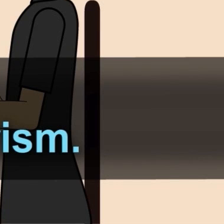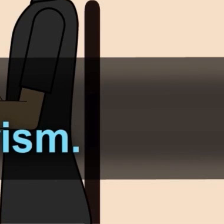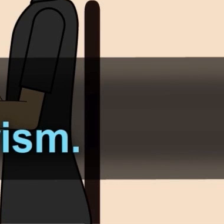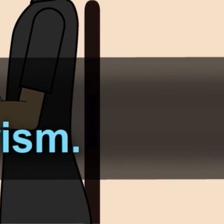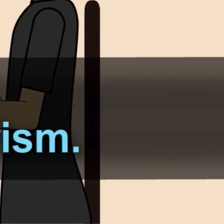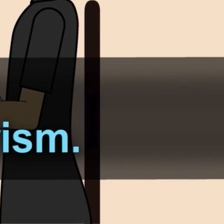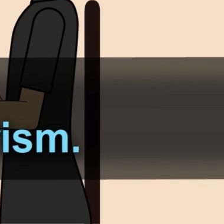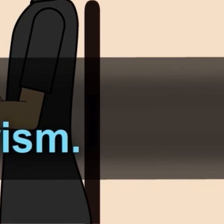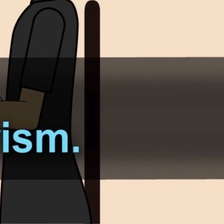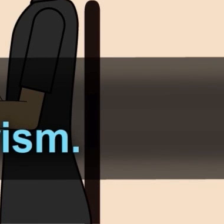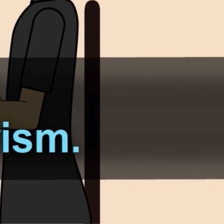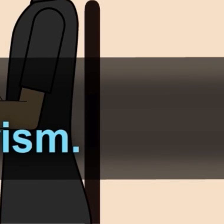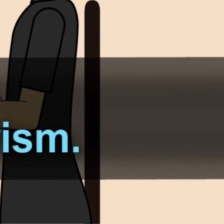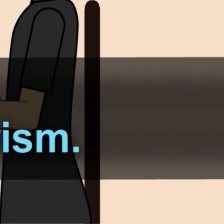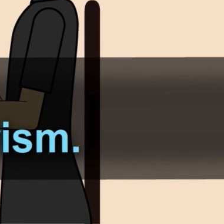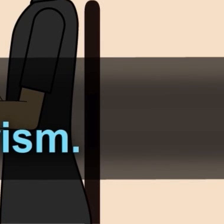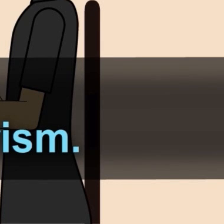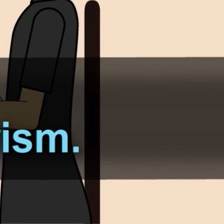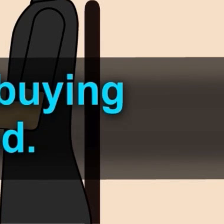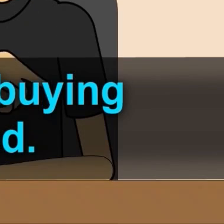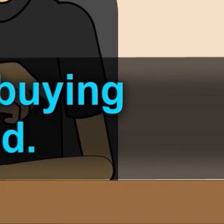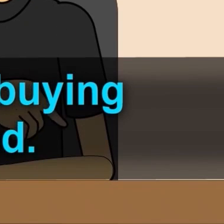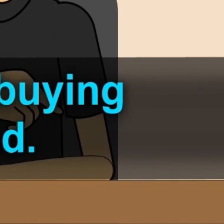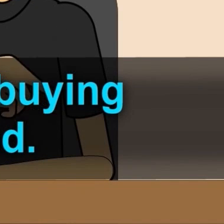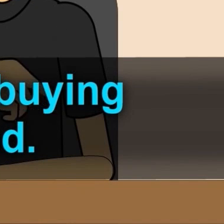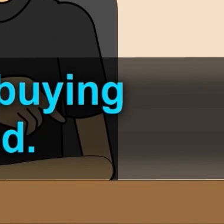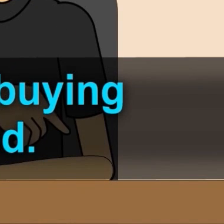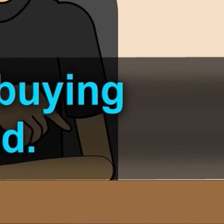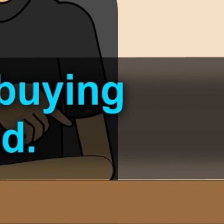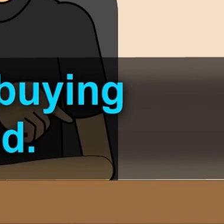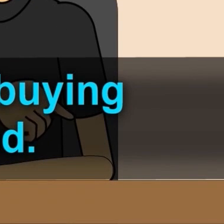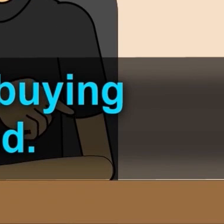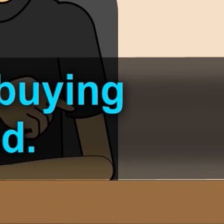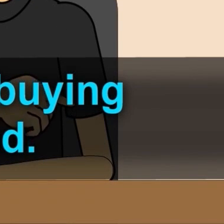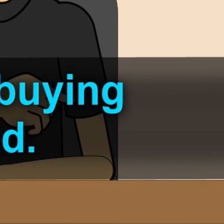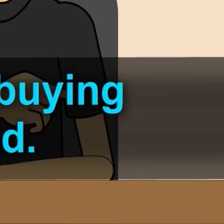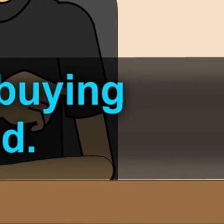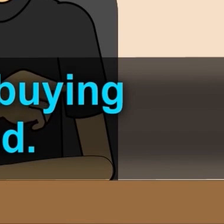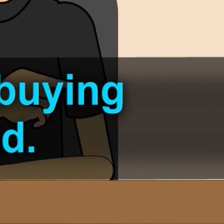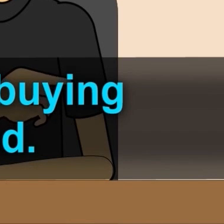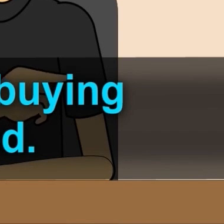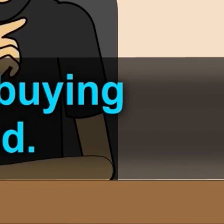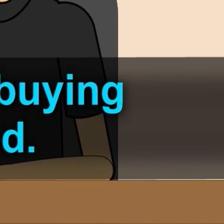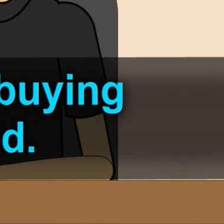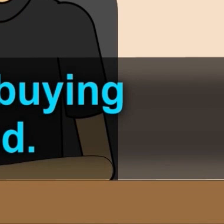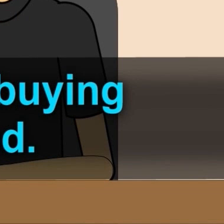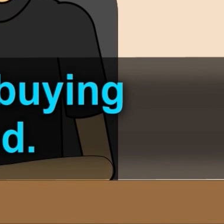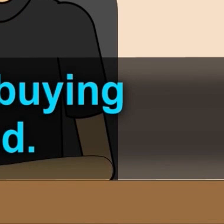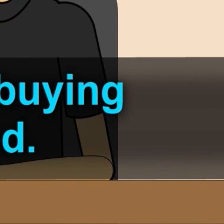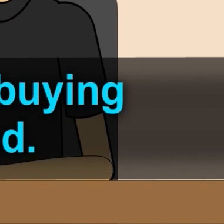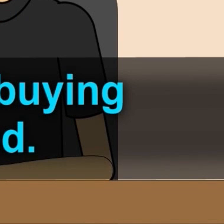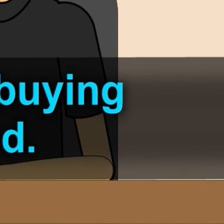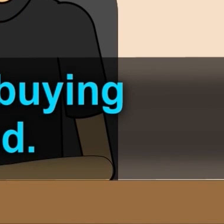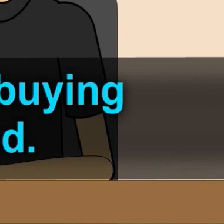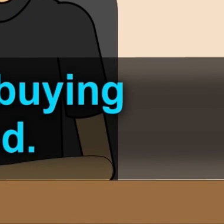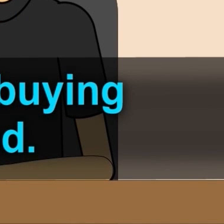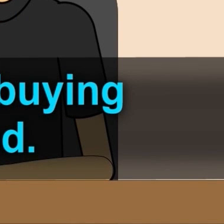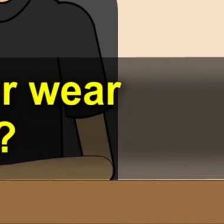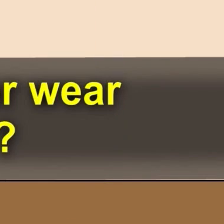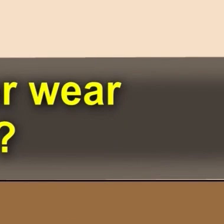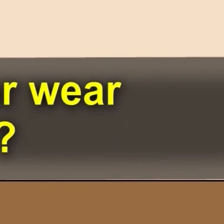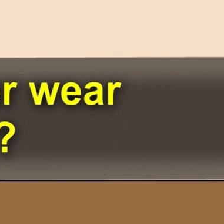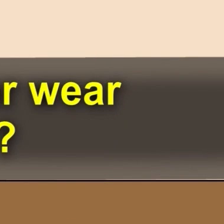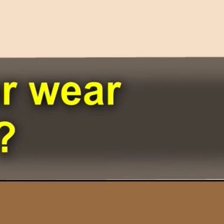all, let's understand what is consumerism. Consumerism means to buy a lot or buying something you do not really